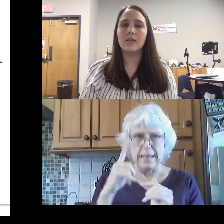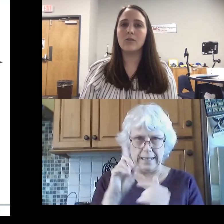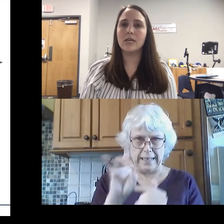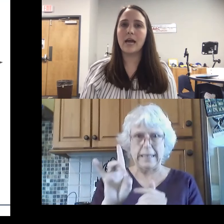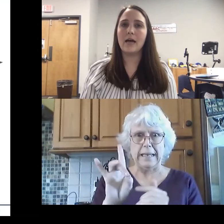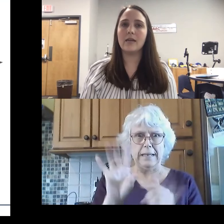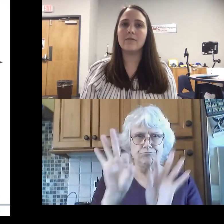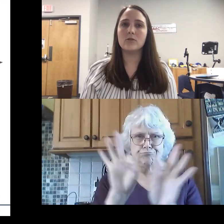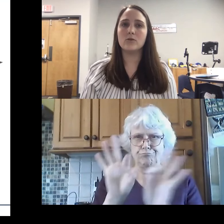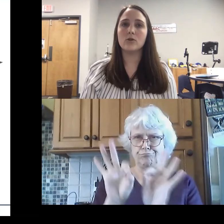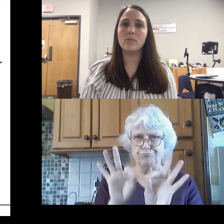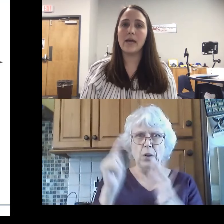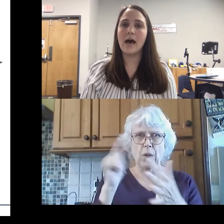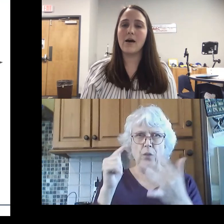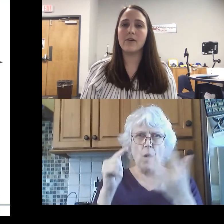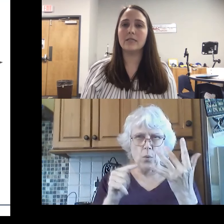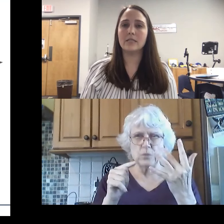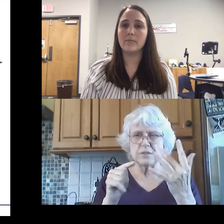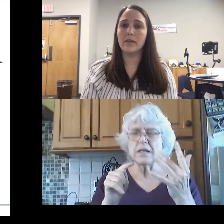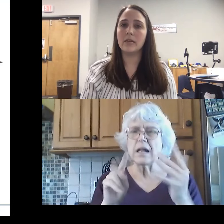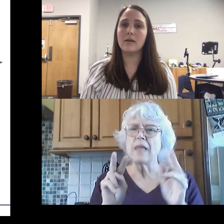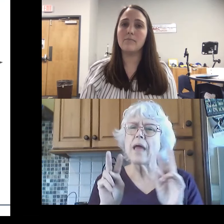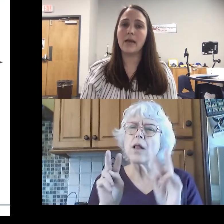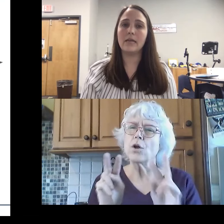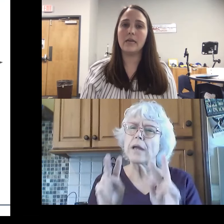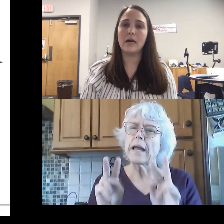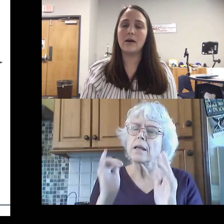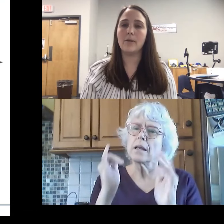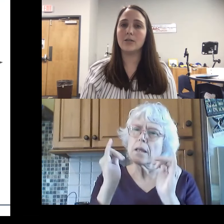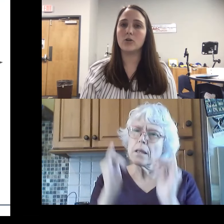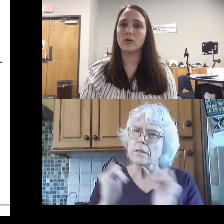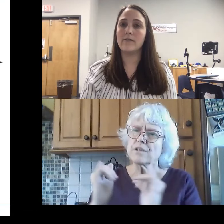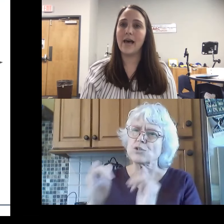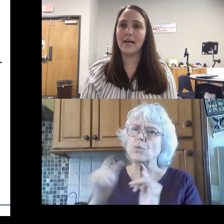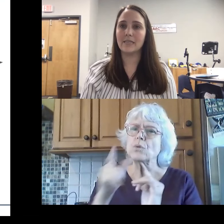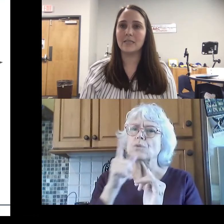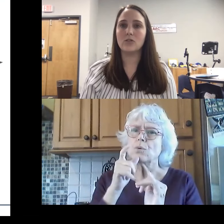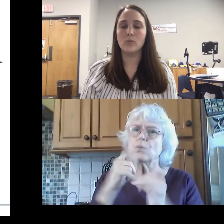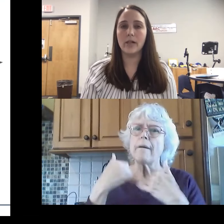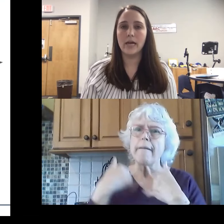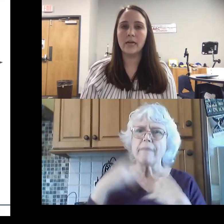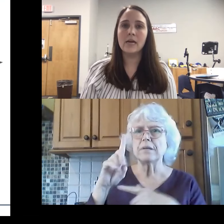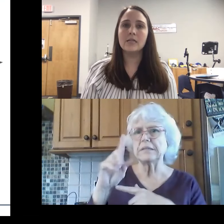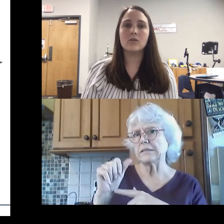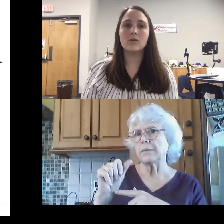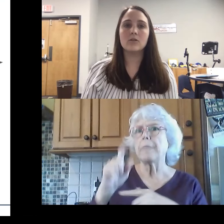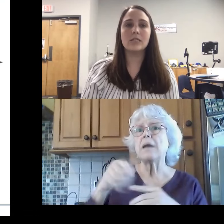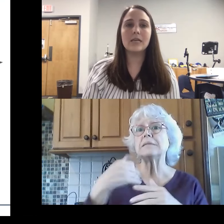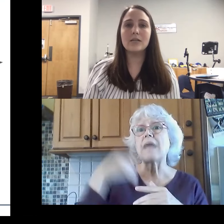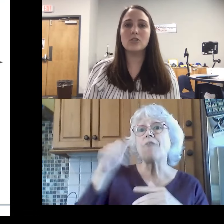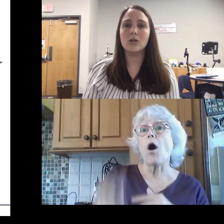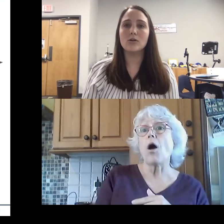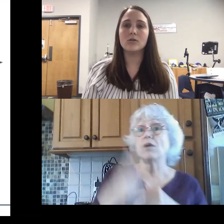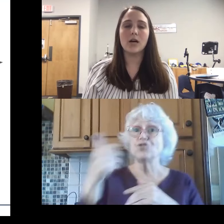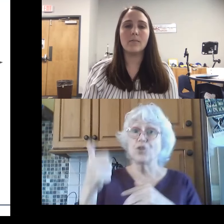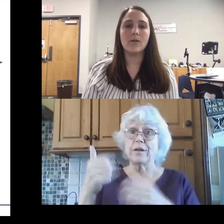look at individuals who may have a disability and may need alternative access to play. So this